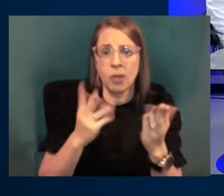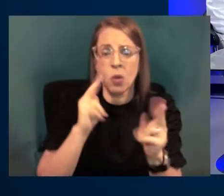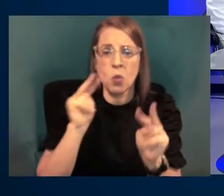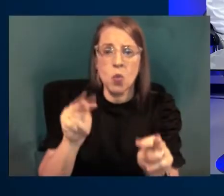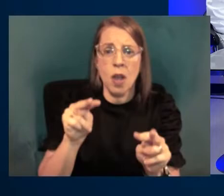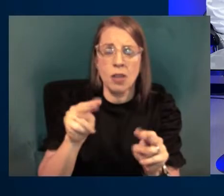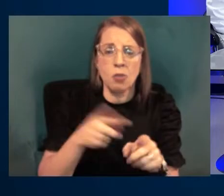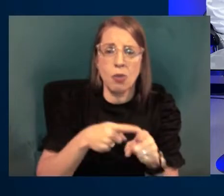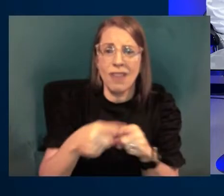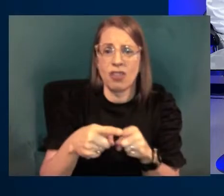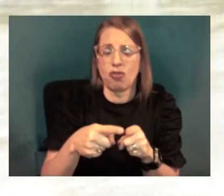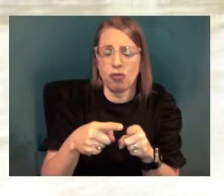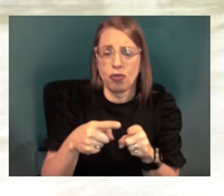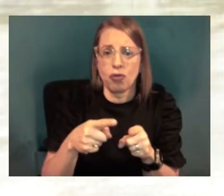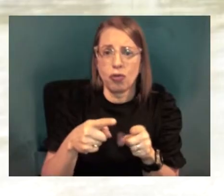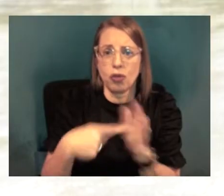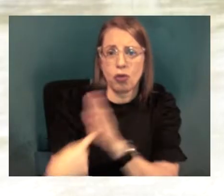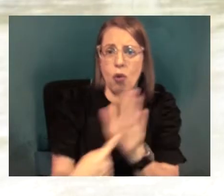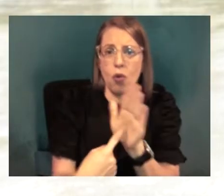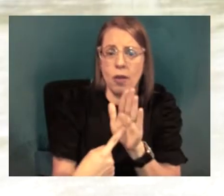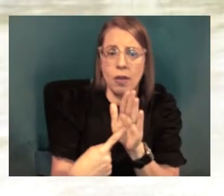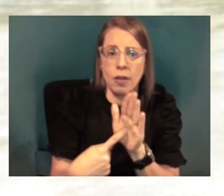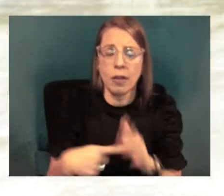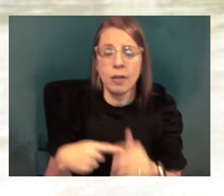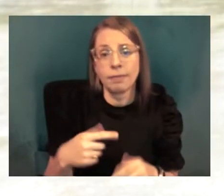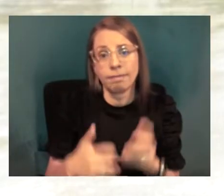around the metro, fireworks are illegal. So